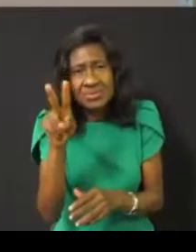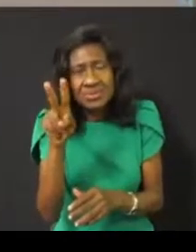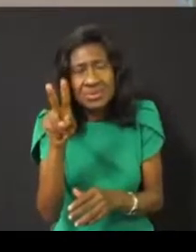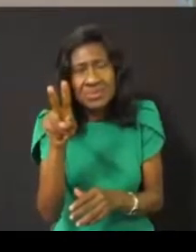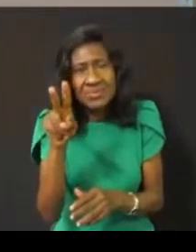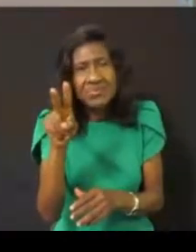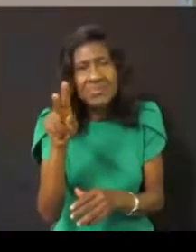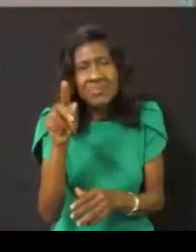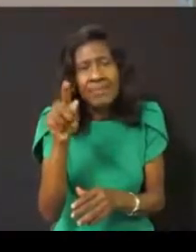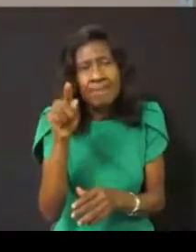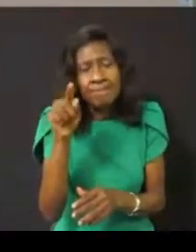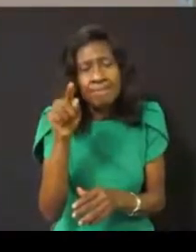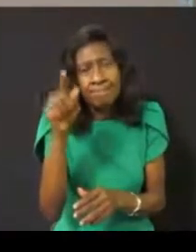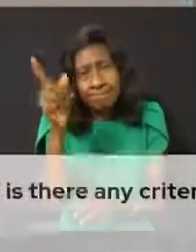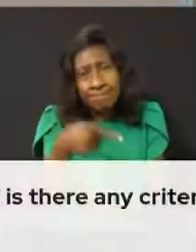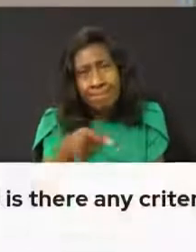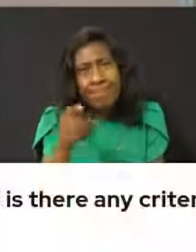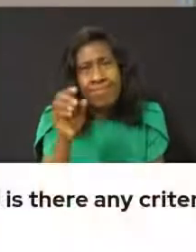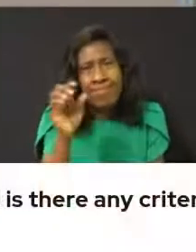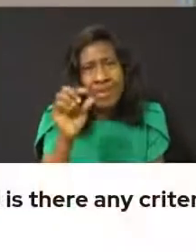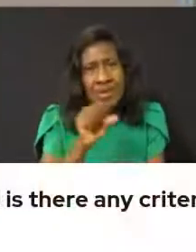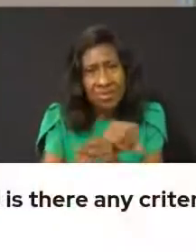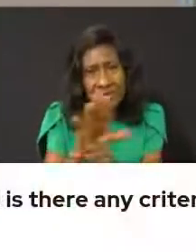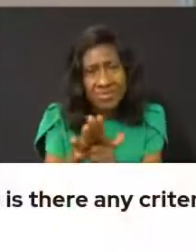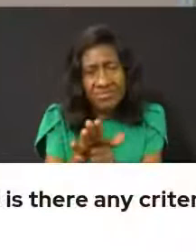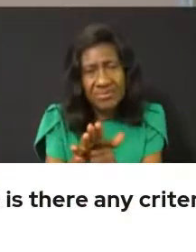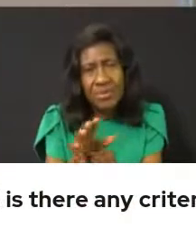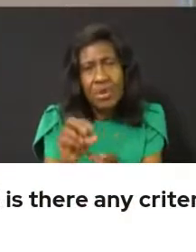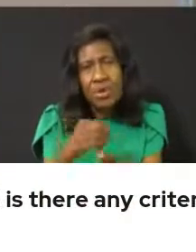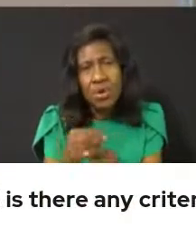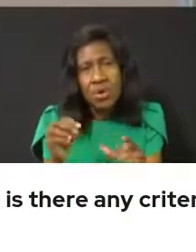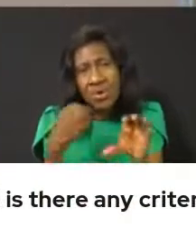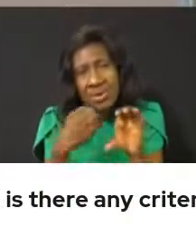/coronavirus, or you can simply email